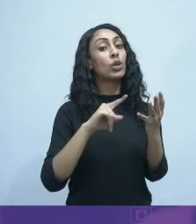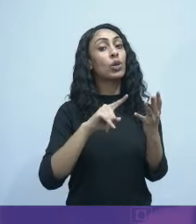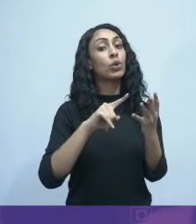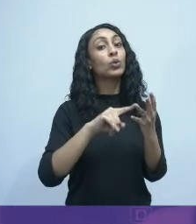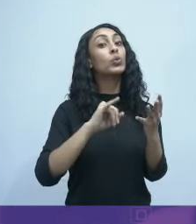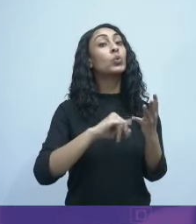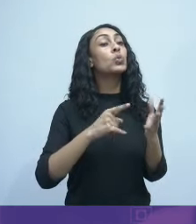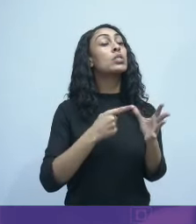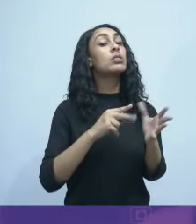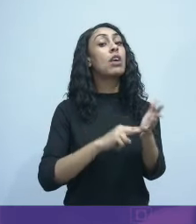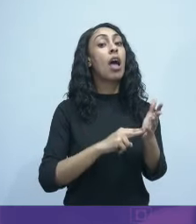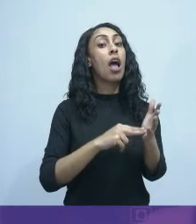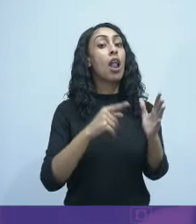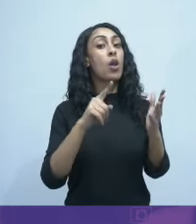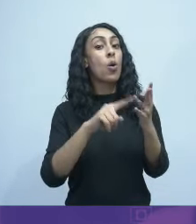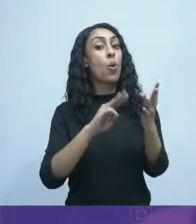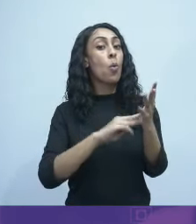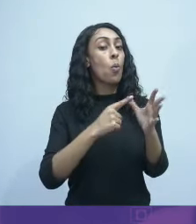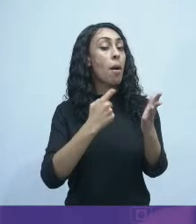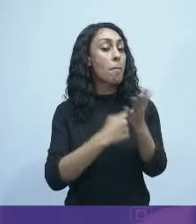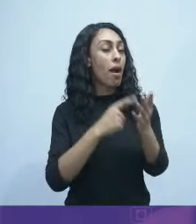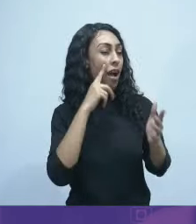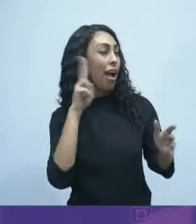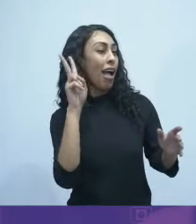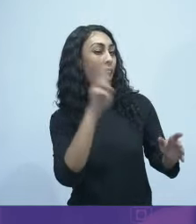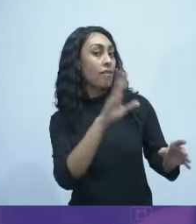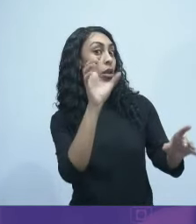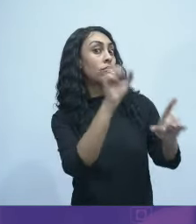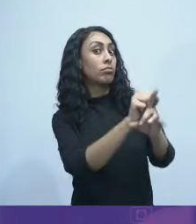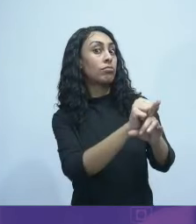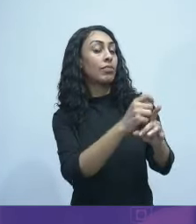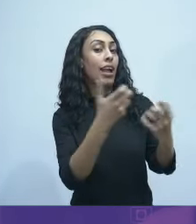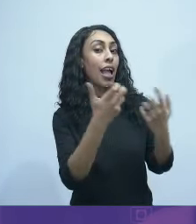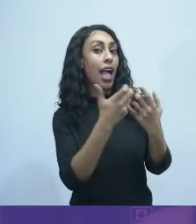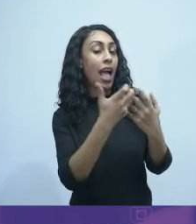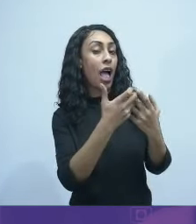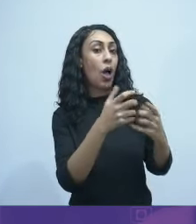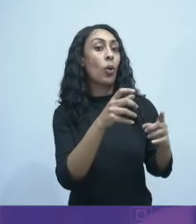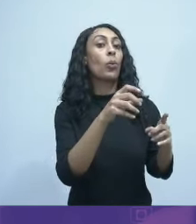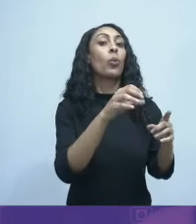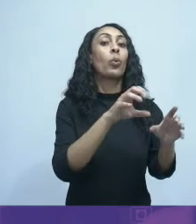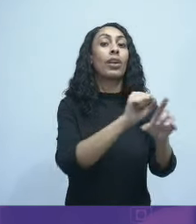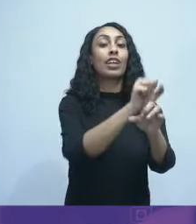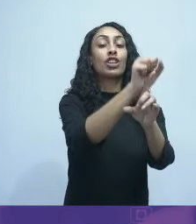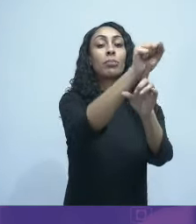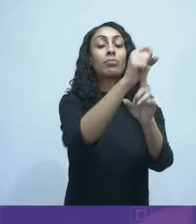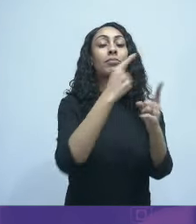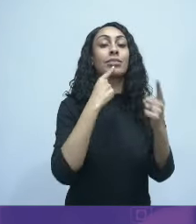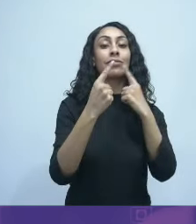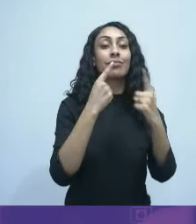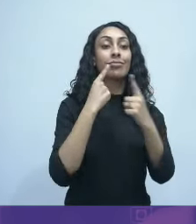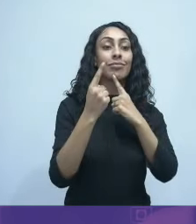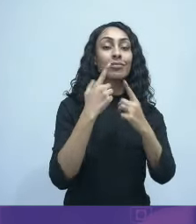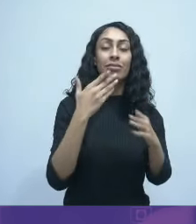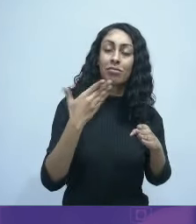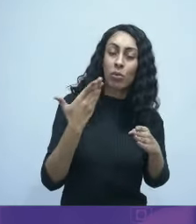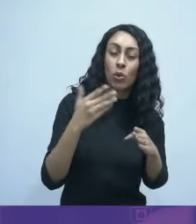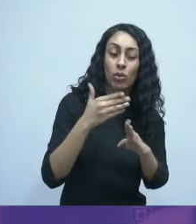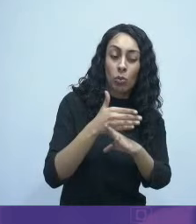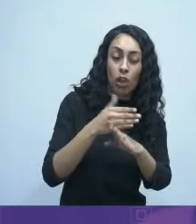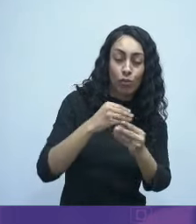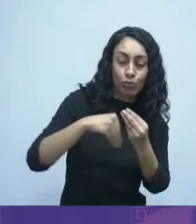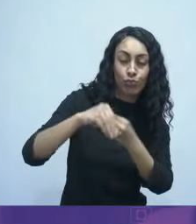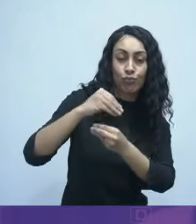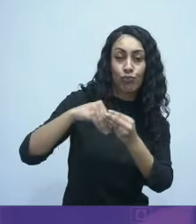Manchester, just to look at some of the kind of metrics and the indicators that we could use to begin to capture that data. So there's a bit more work and